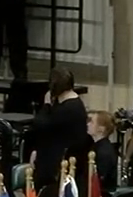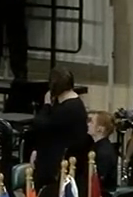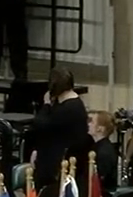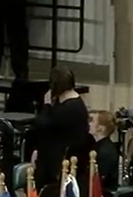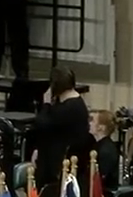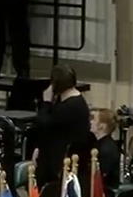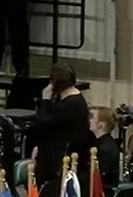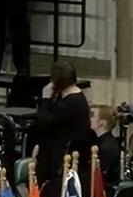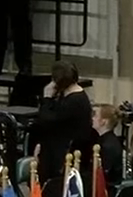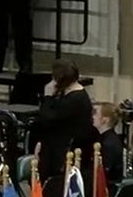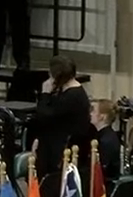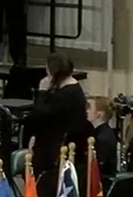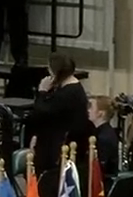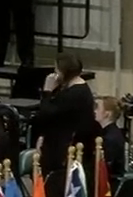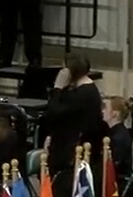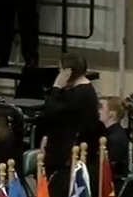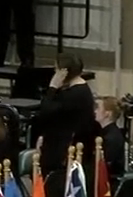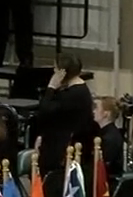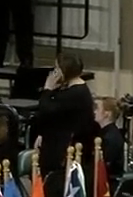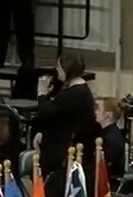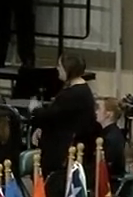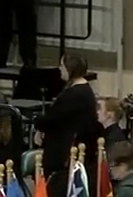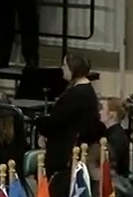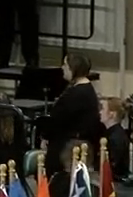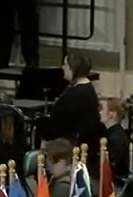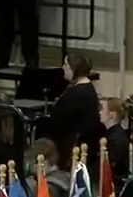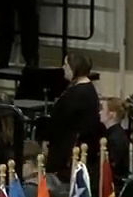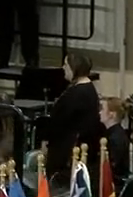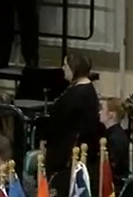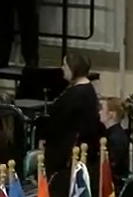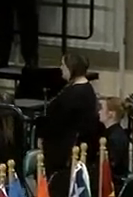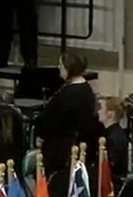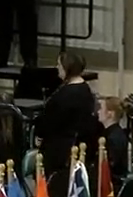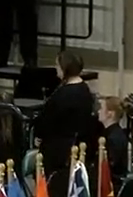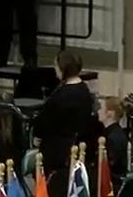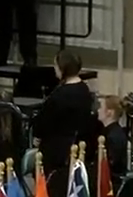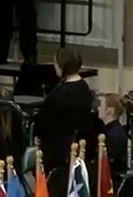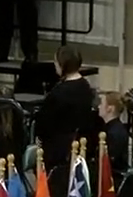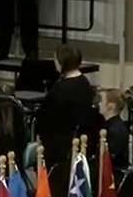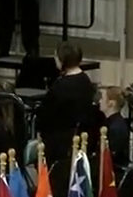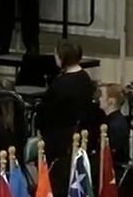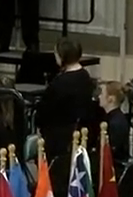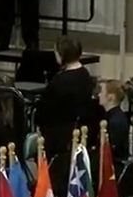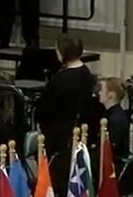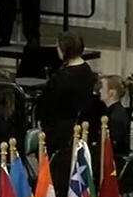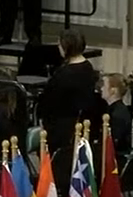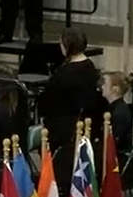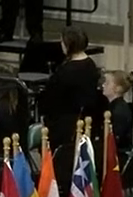On the shores of